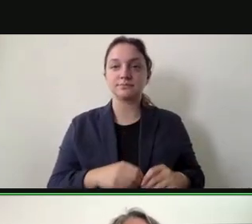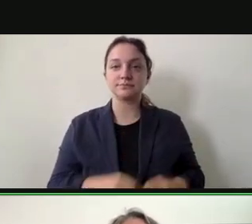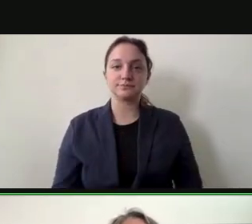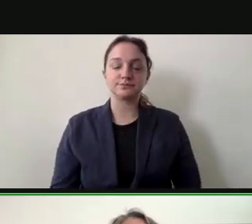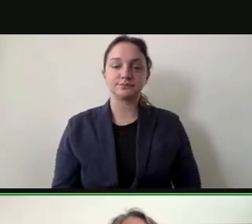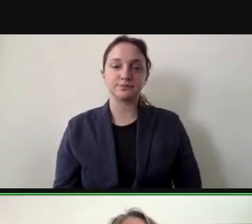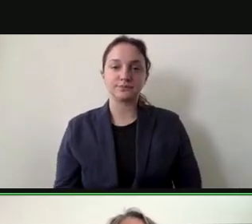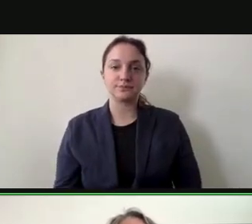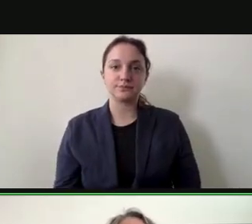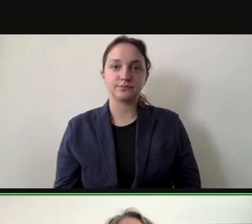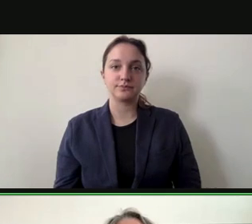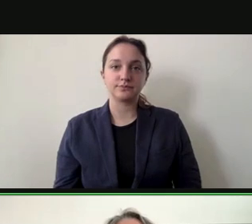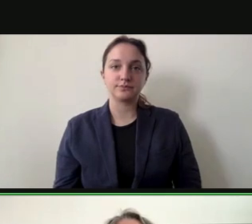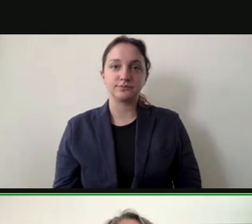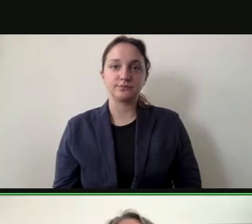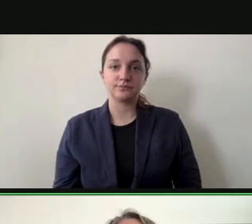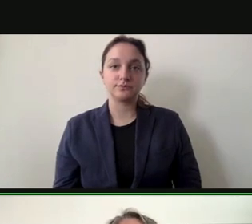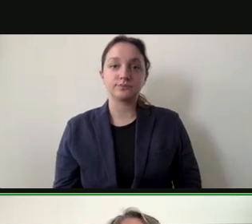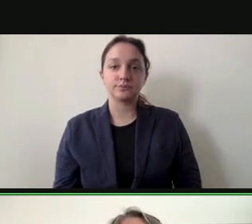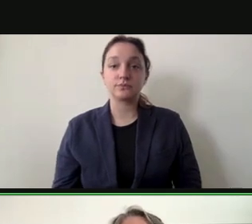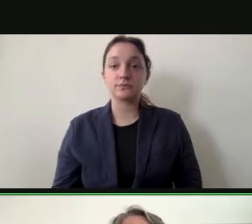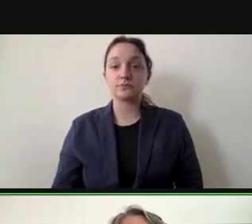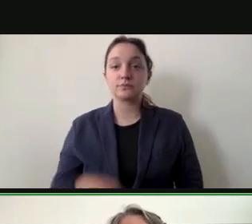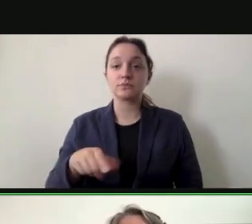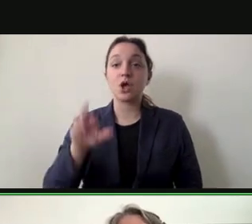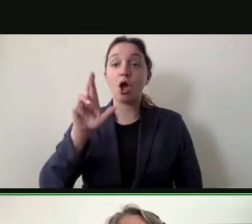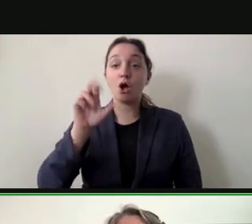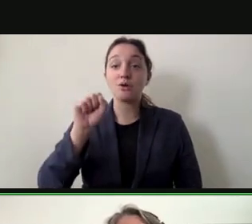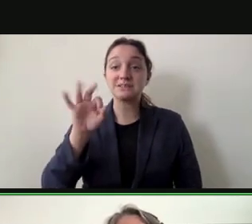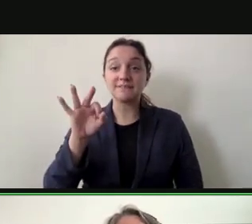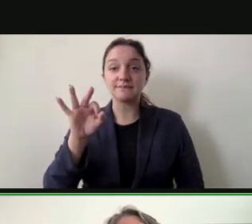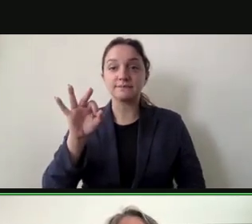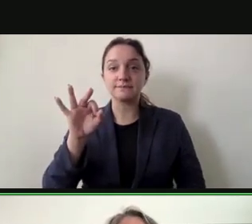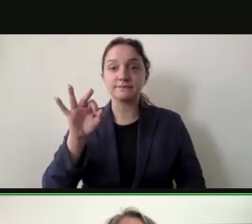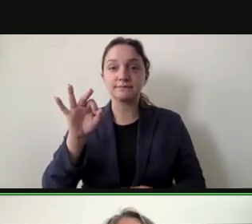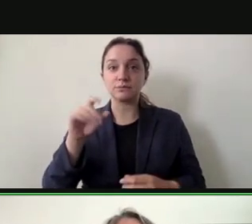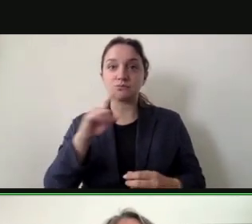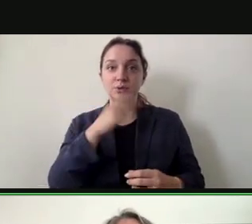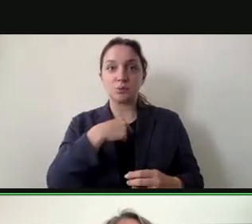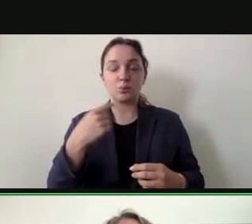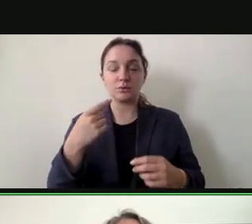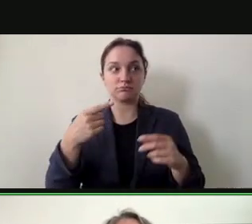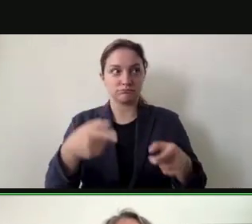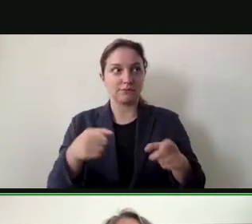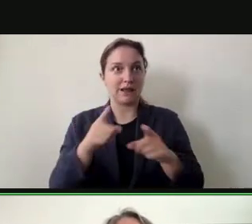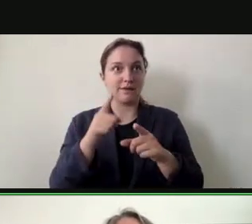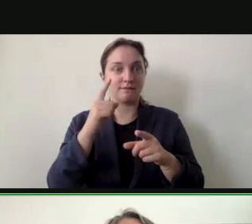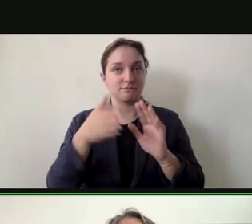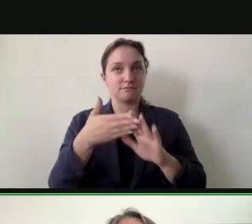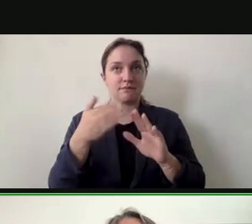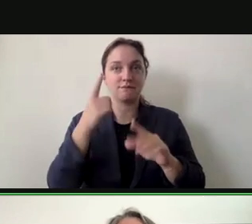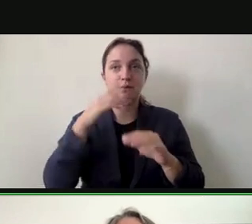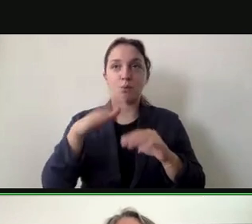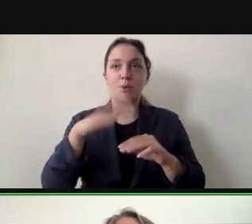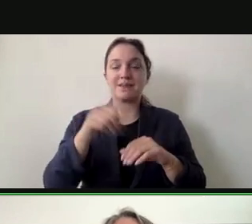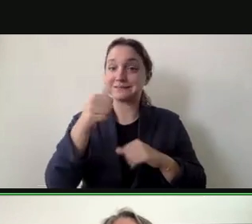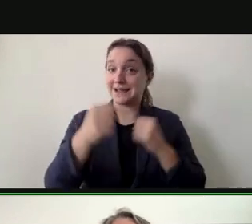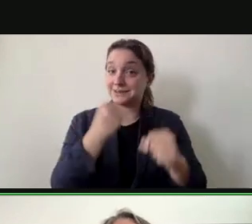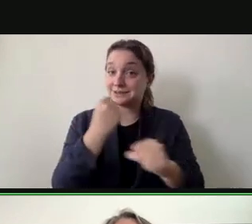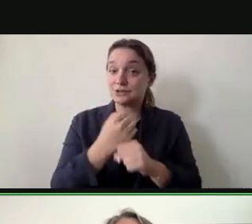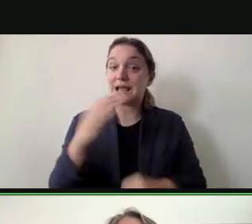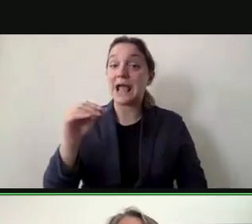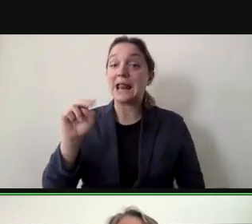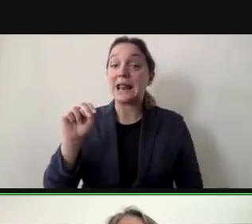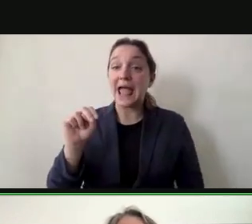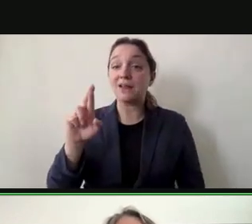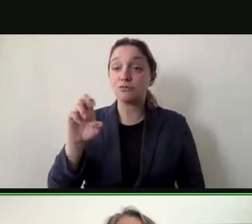building. Now that the RSF has operated as a net zero building for more than 10 years, and NREL has applied the lessons